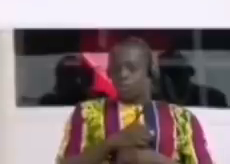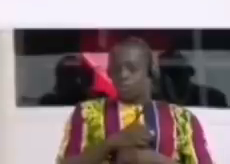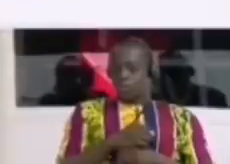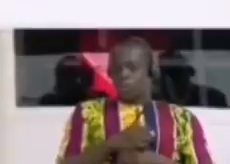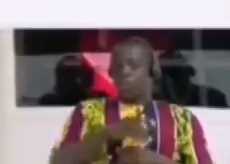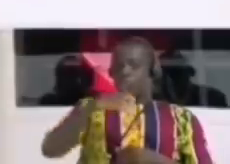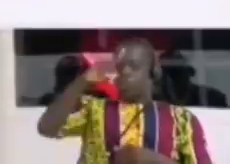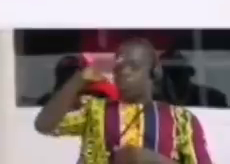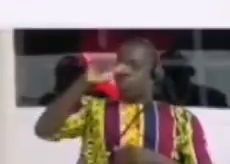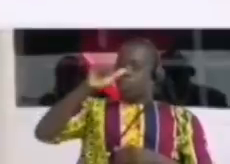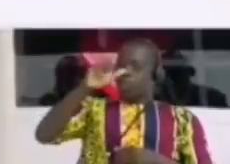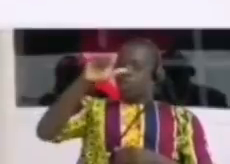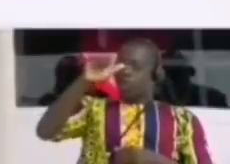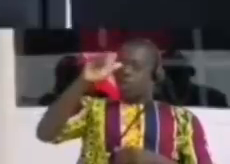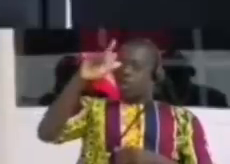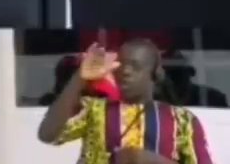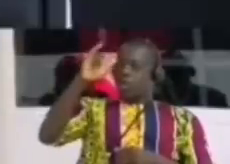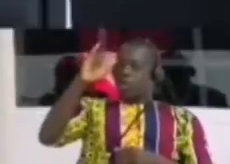Pa Aliou Gomez,